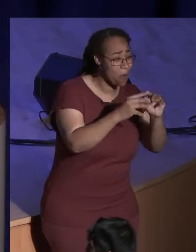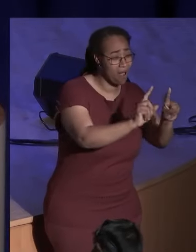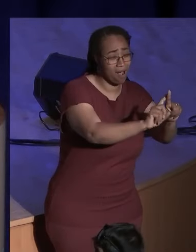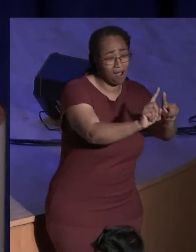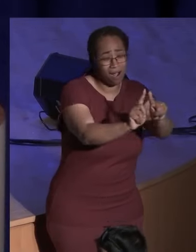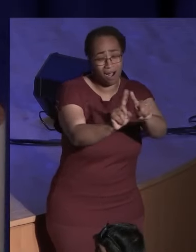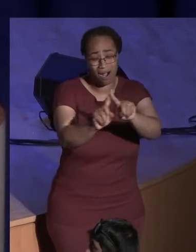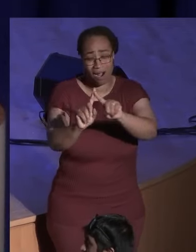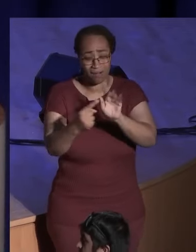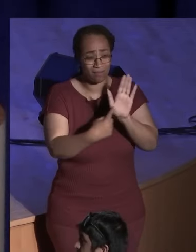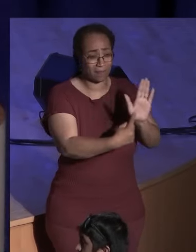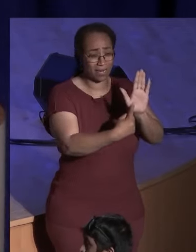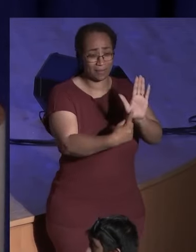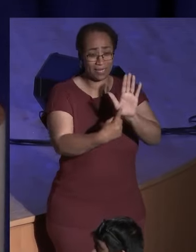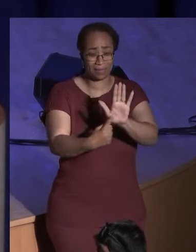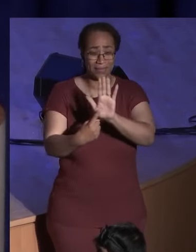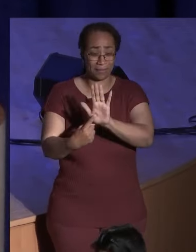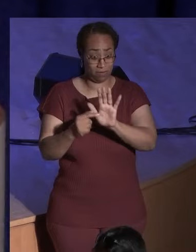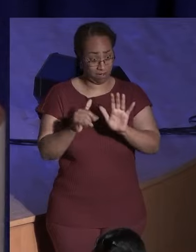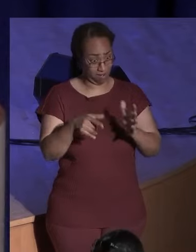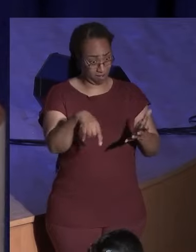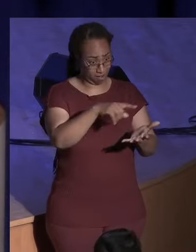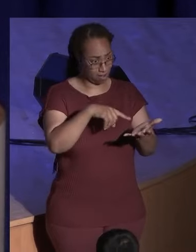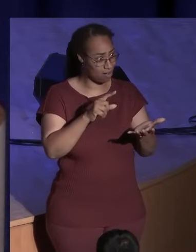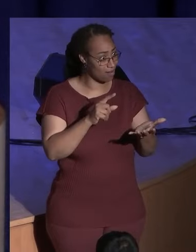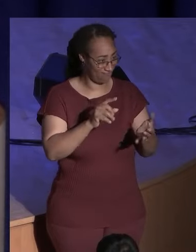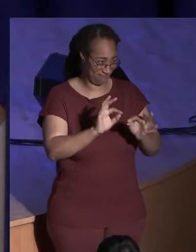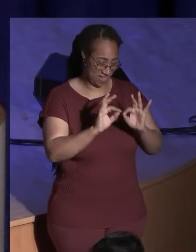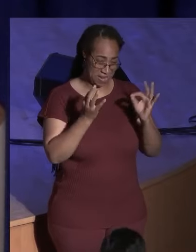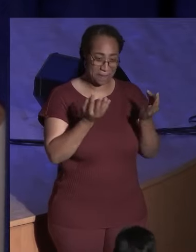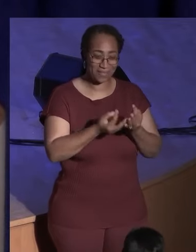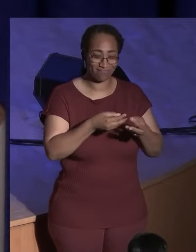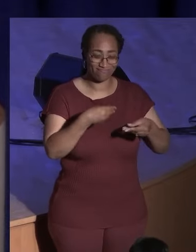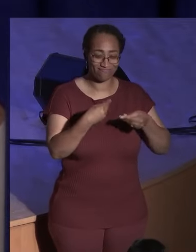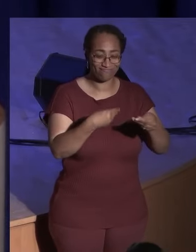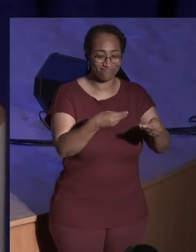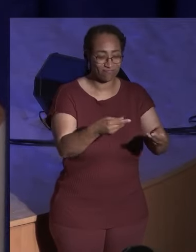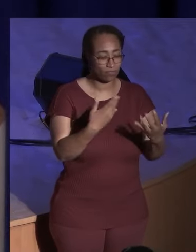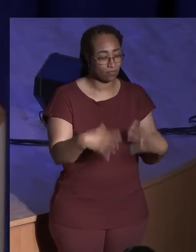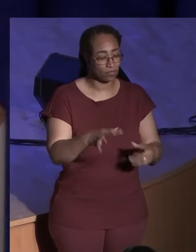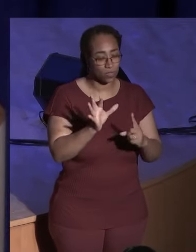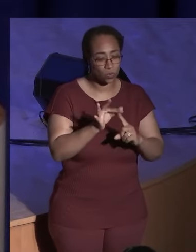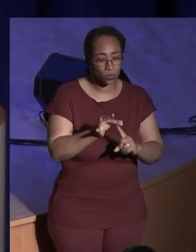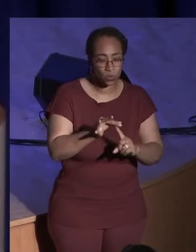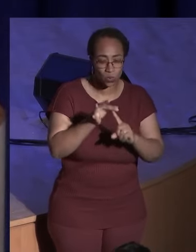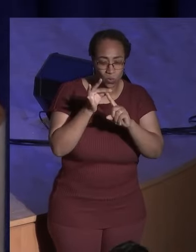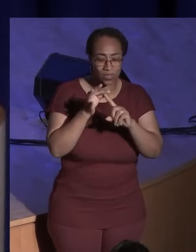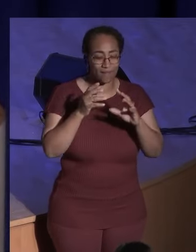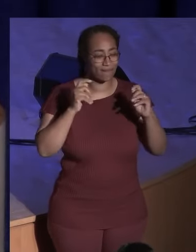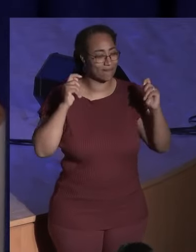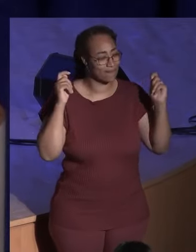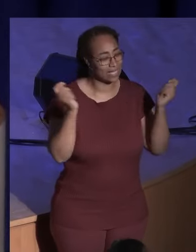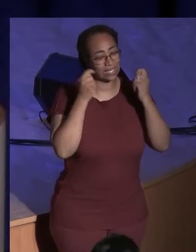Today that you will run into, and it's going to be a very special festival. If you haven't already told your friends and family